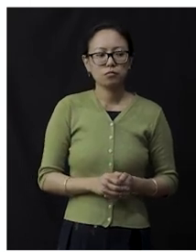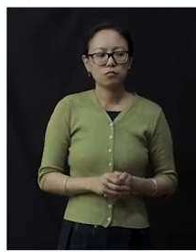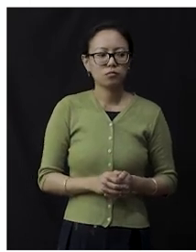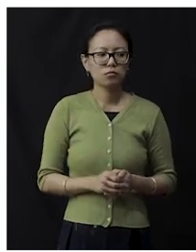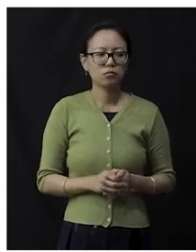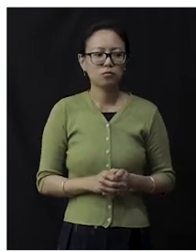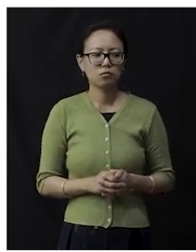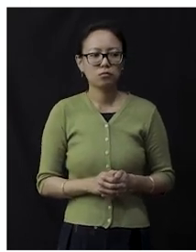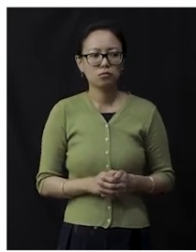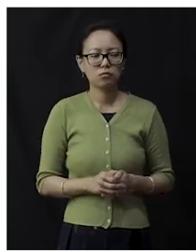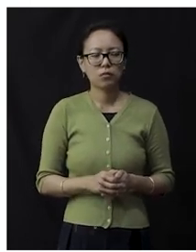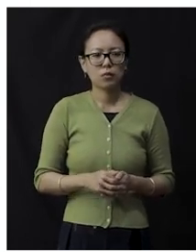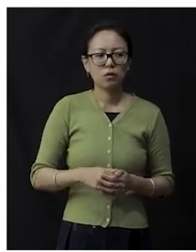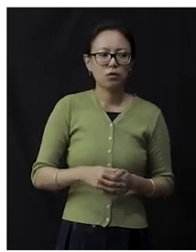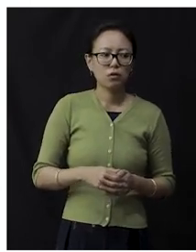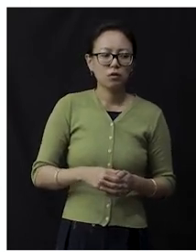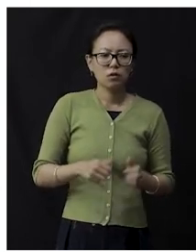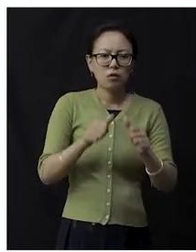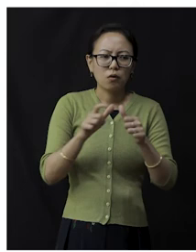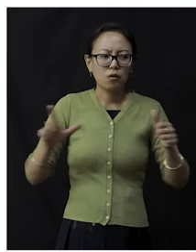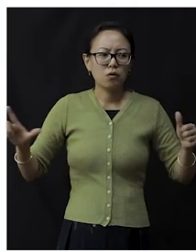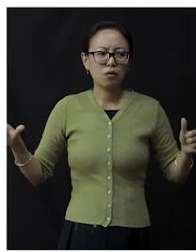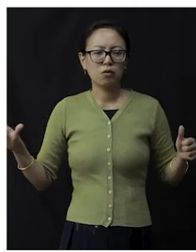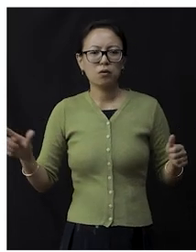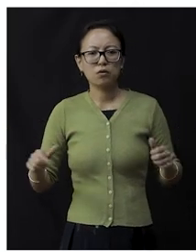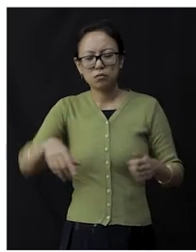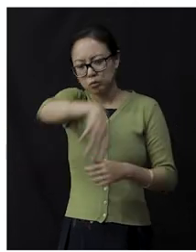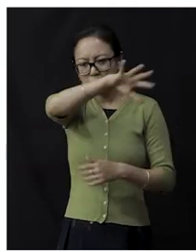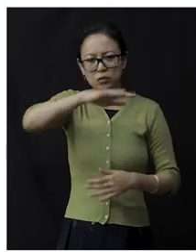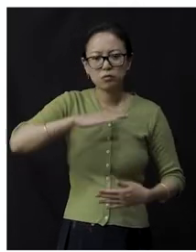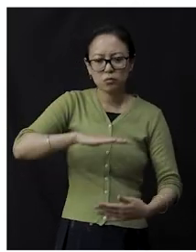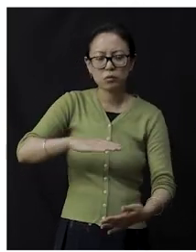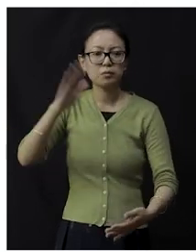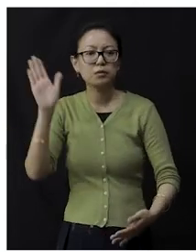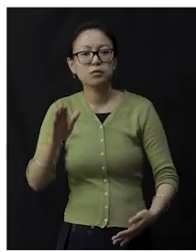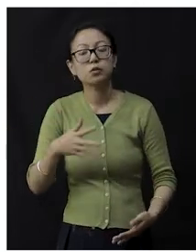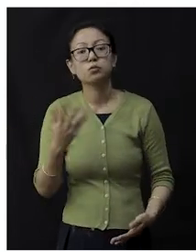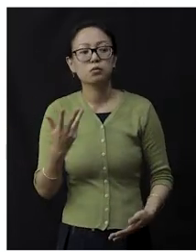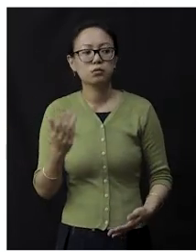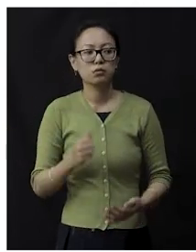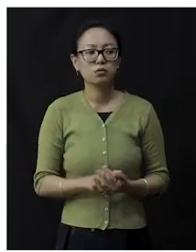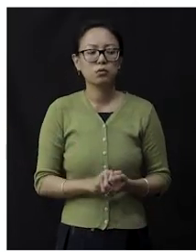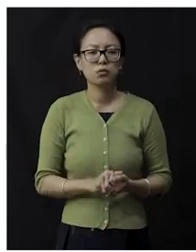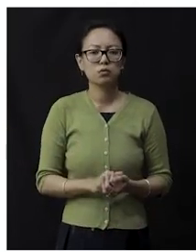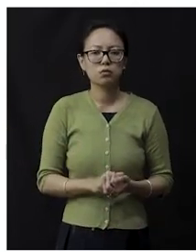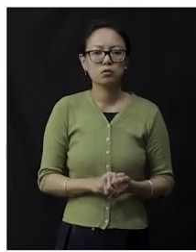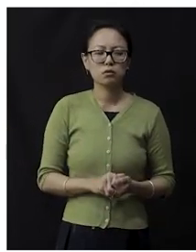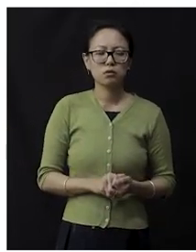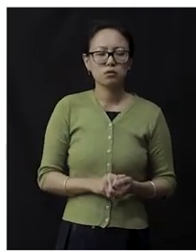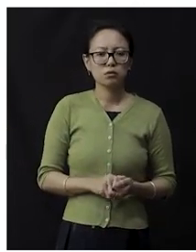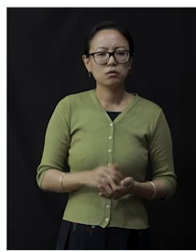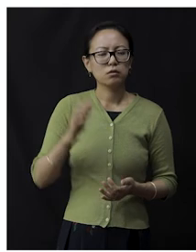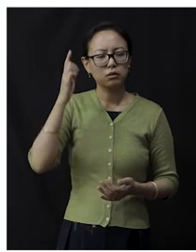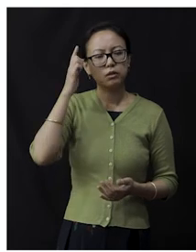many questions, or he was as big as a boot. So, three choices again.